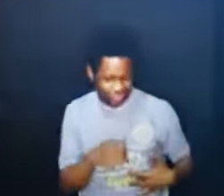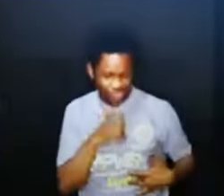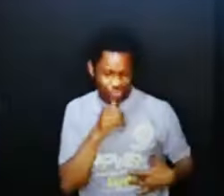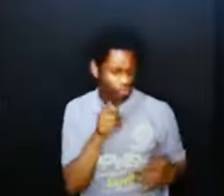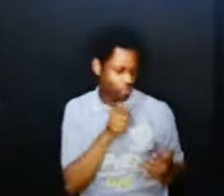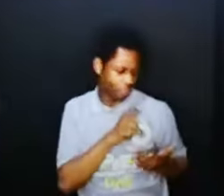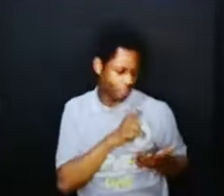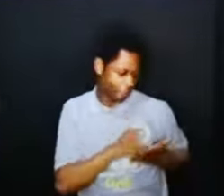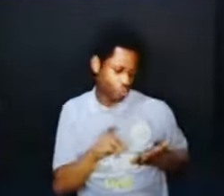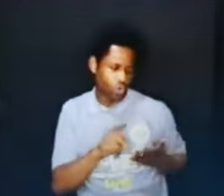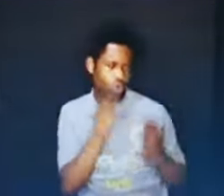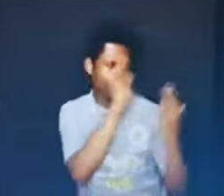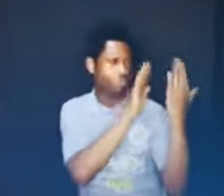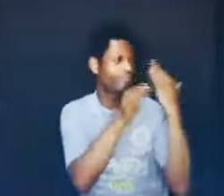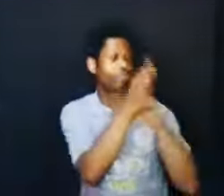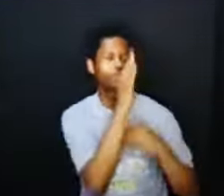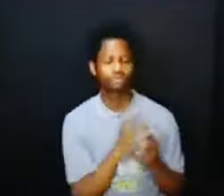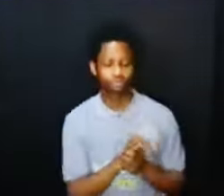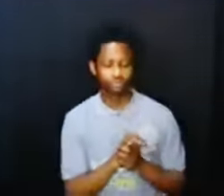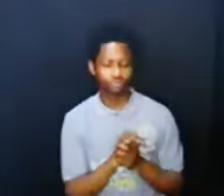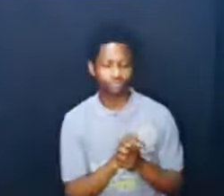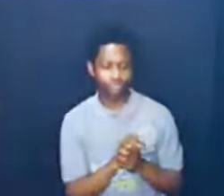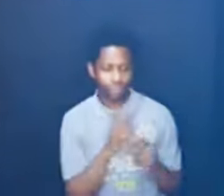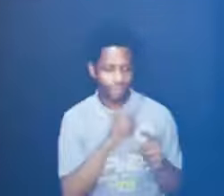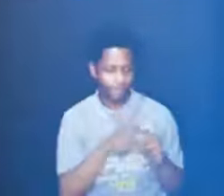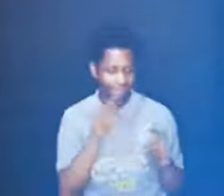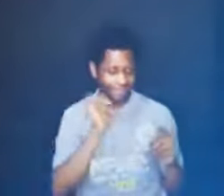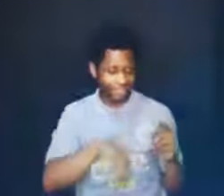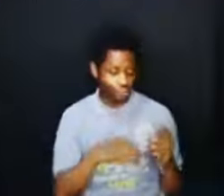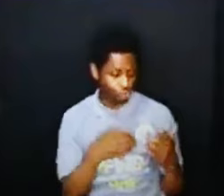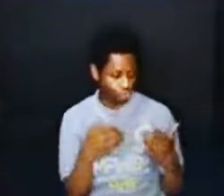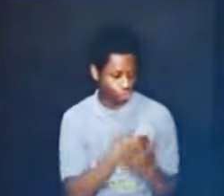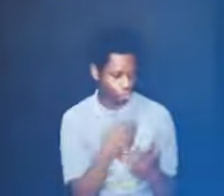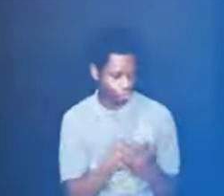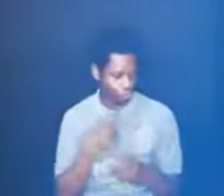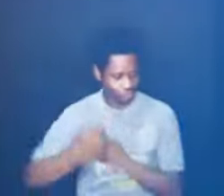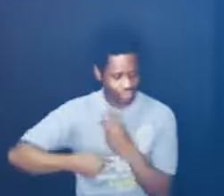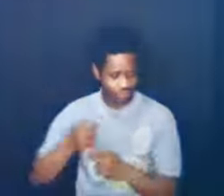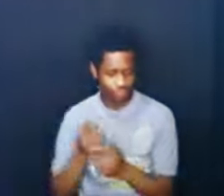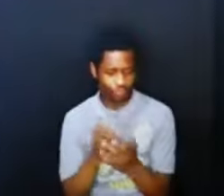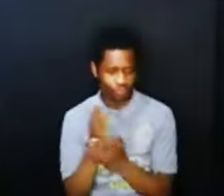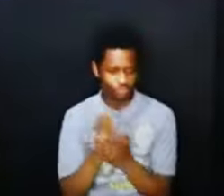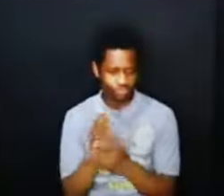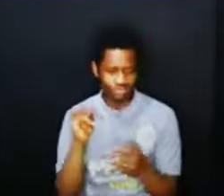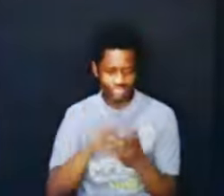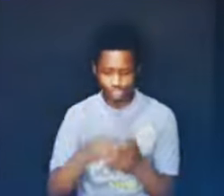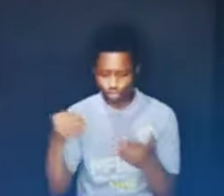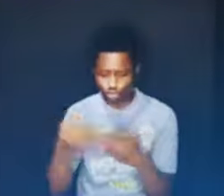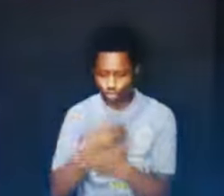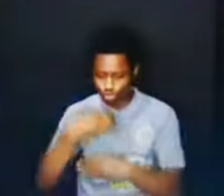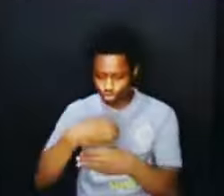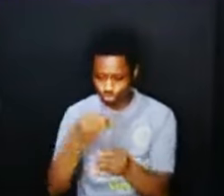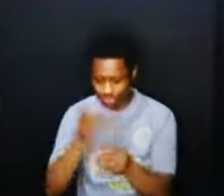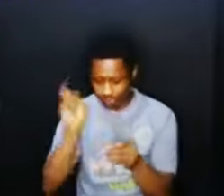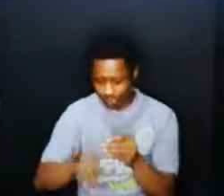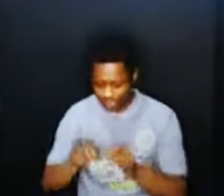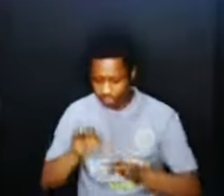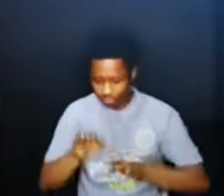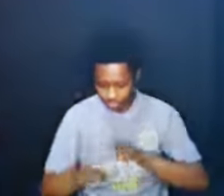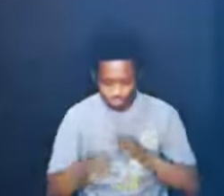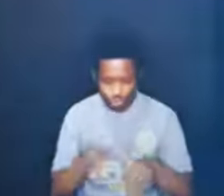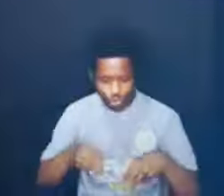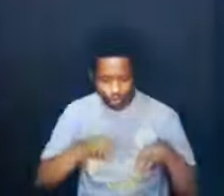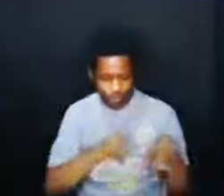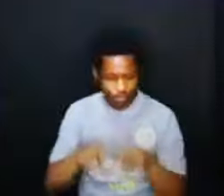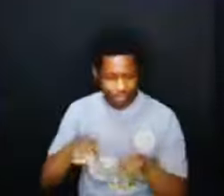of righteousness that the new creation should walk in, now, so, sir, tennis room, queer, a body for from a sesso, each reno, works